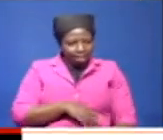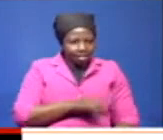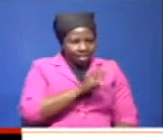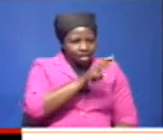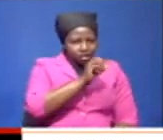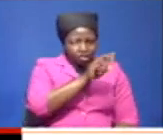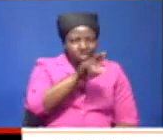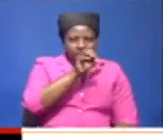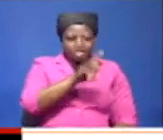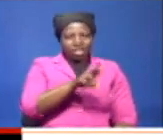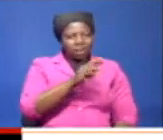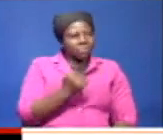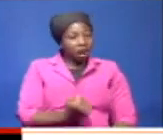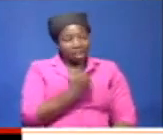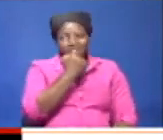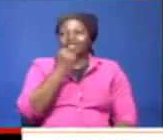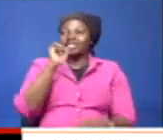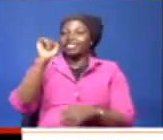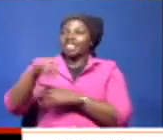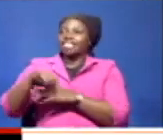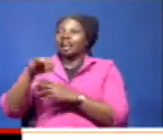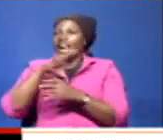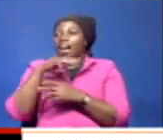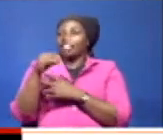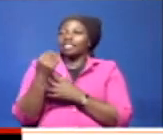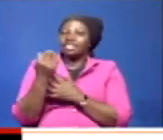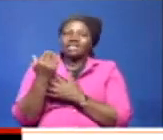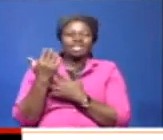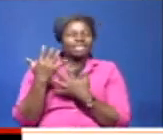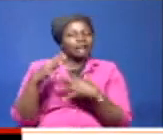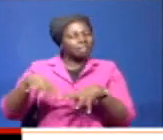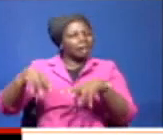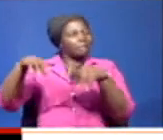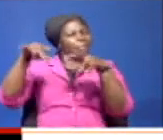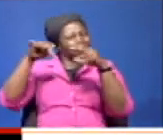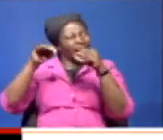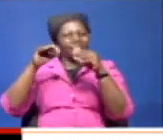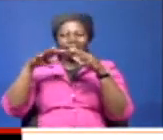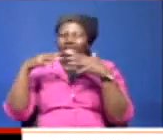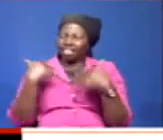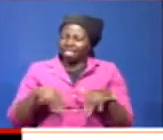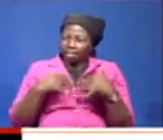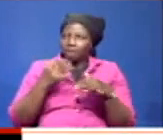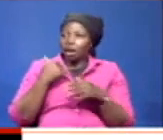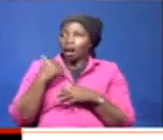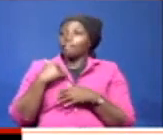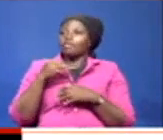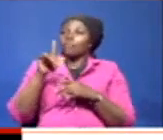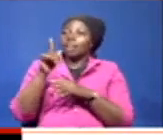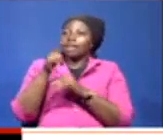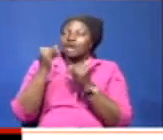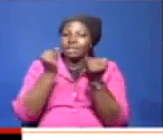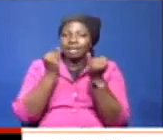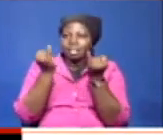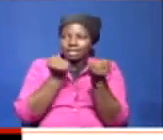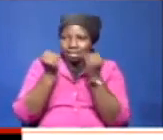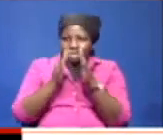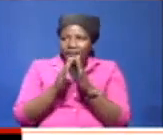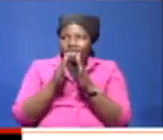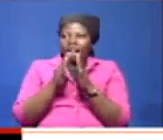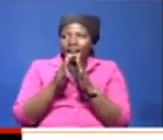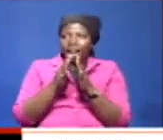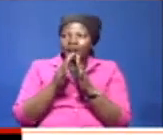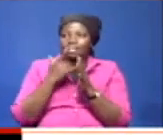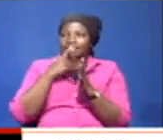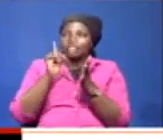up, and the stages were dramatic. The mud. In fact, one of the drivers was interviewed, and he said the only thing we were lacking is snow here. You know, we had all